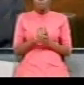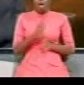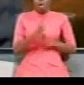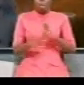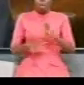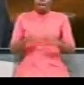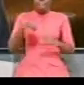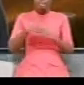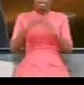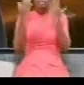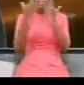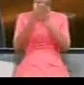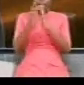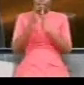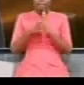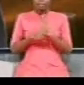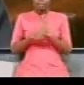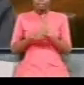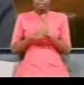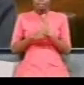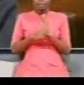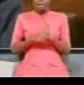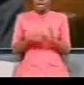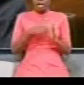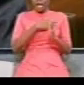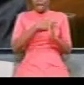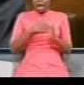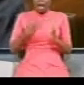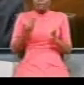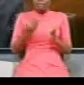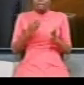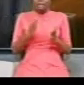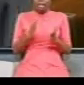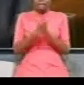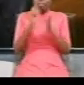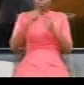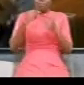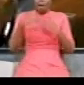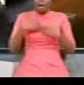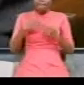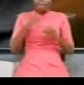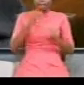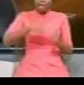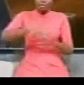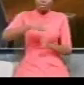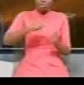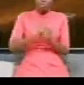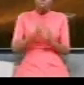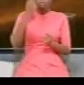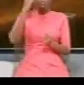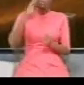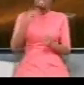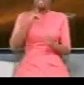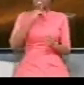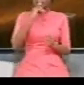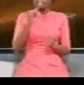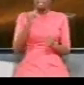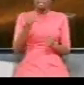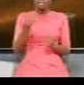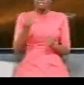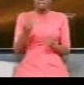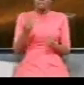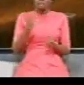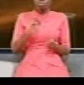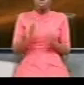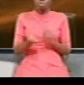Walking in darkness and claiming to have fellowship with God is contradiction in